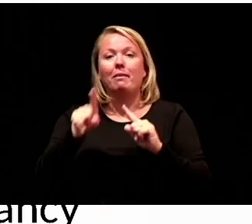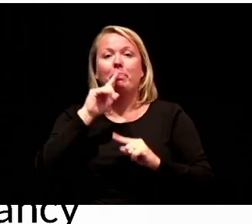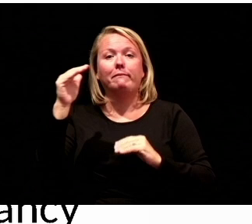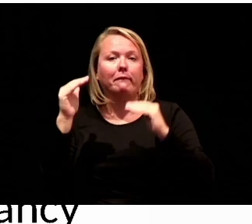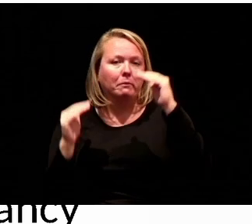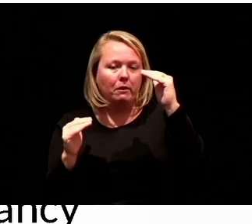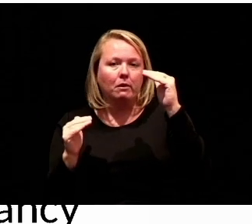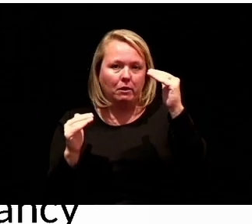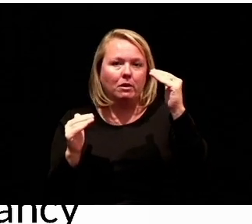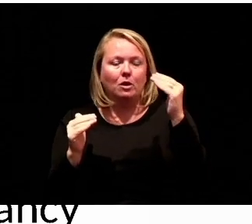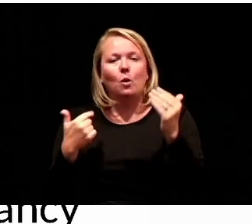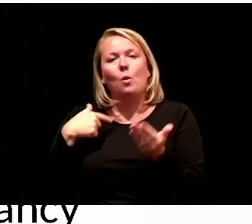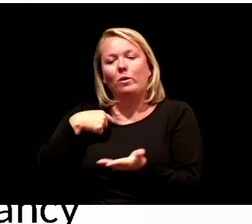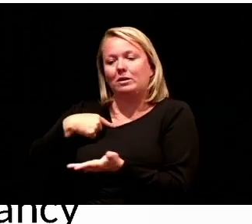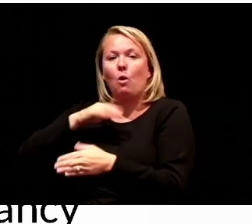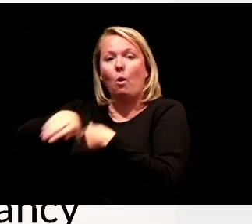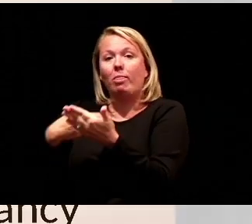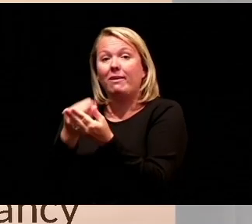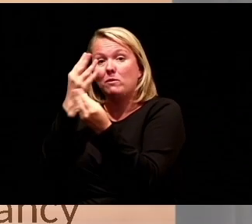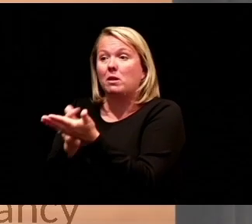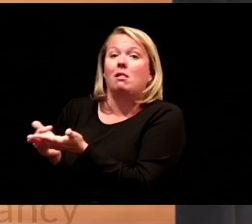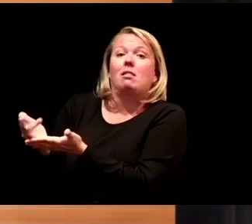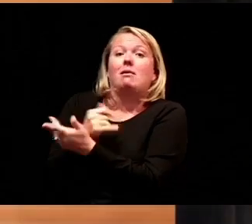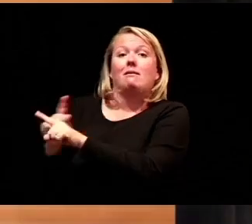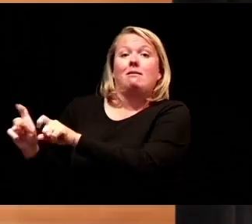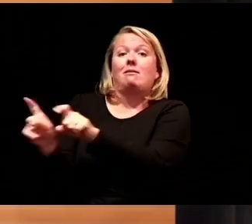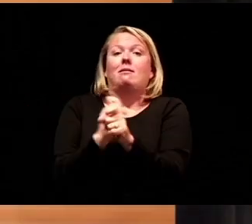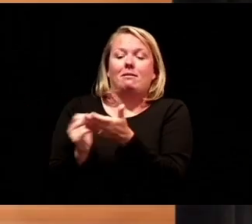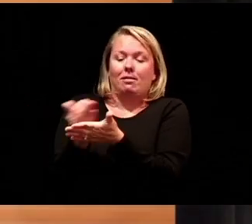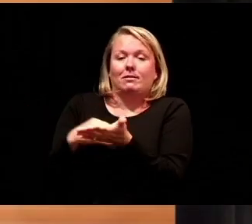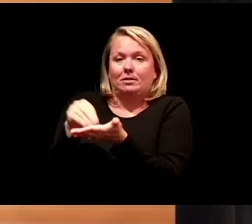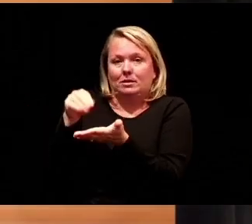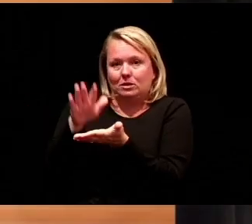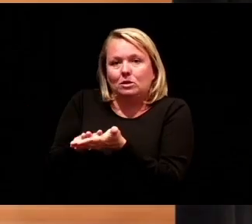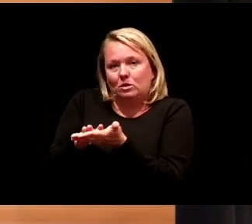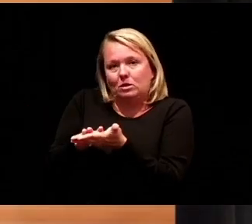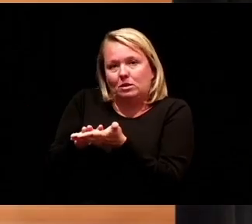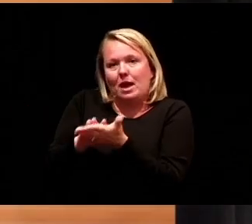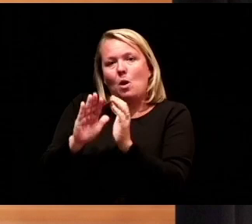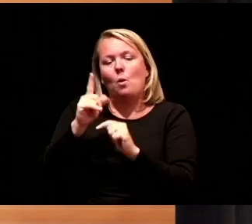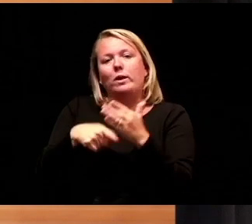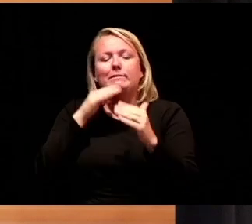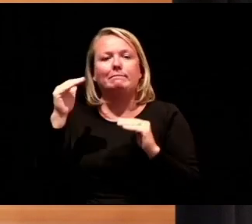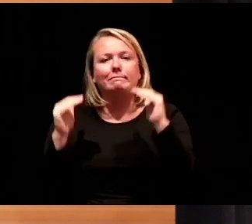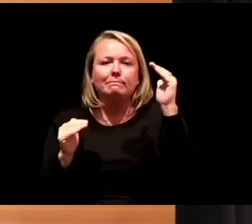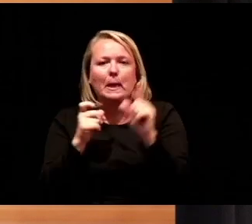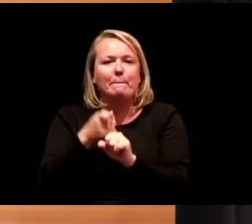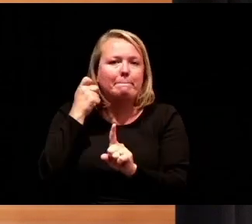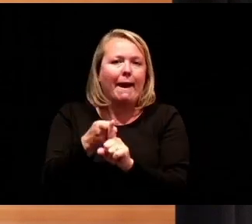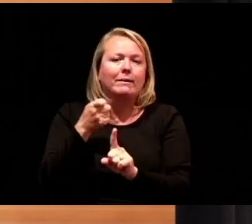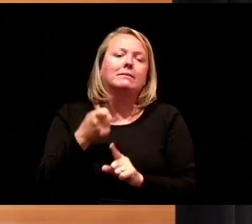local organization who's done all the research for us, I love it, I'll be honest. But what we do is we use that